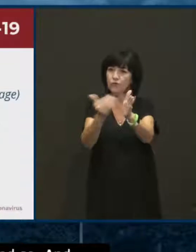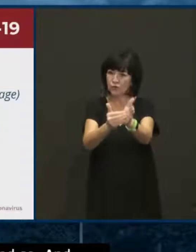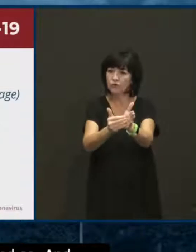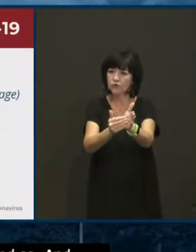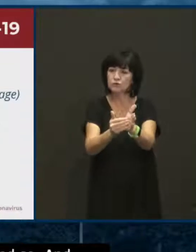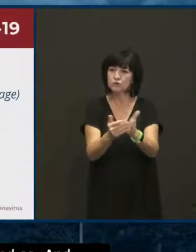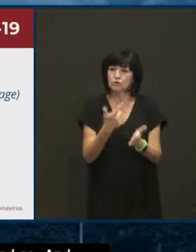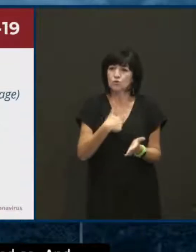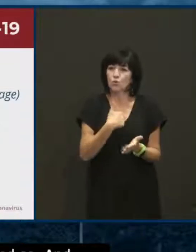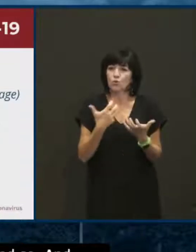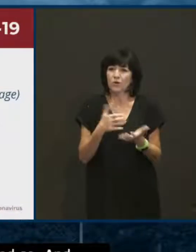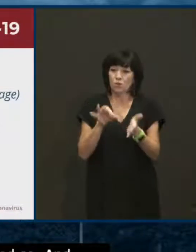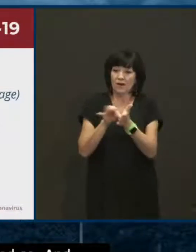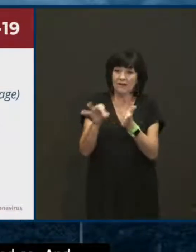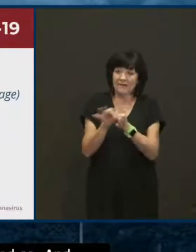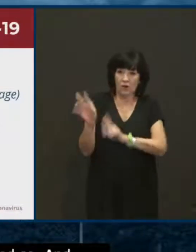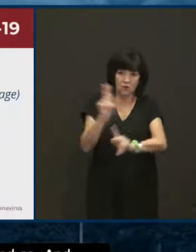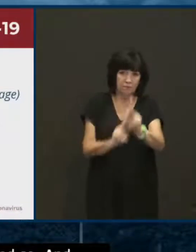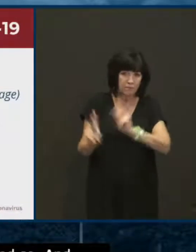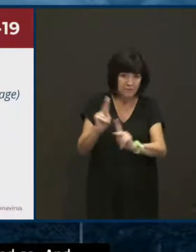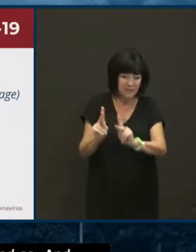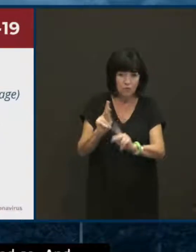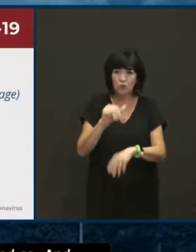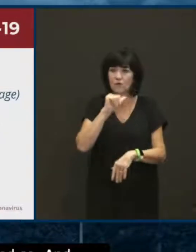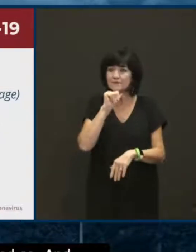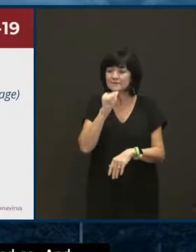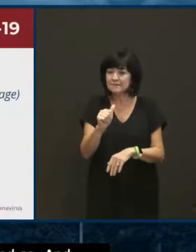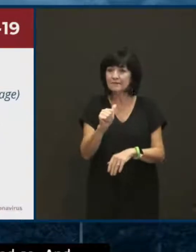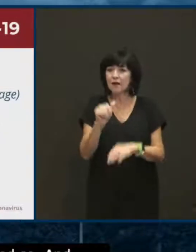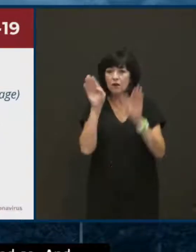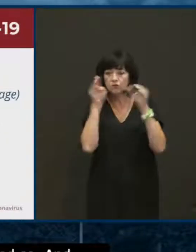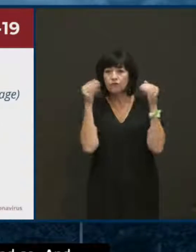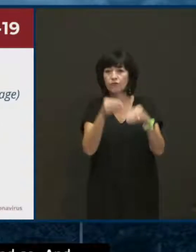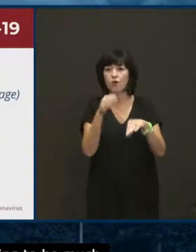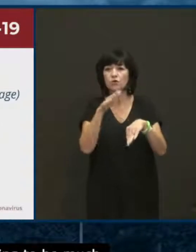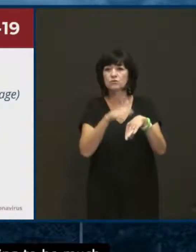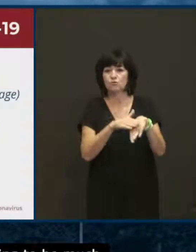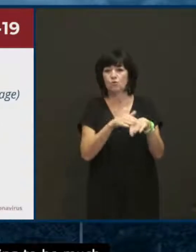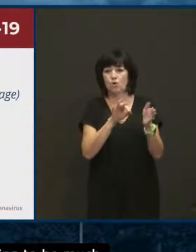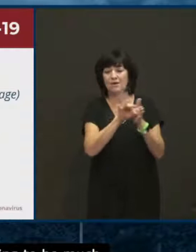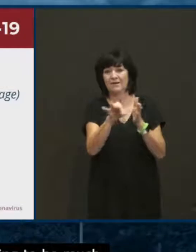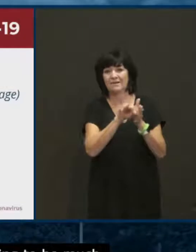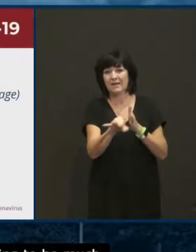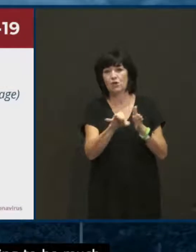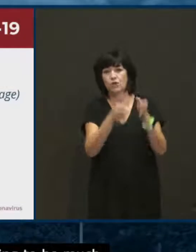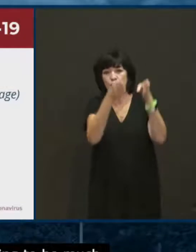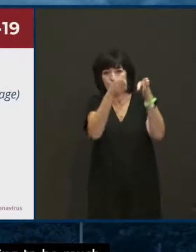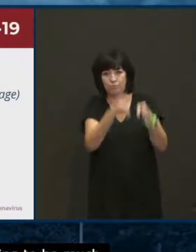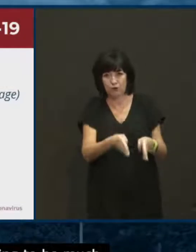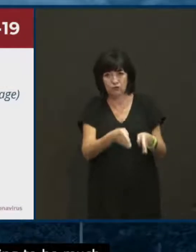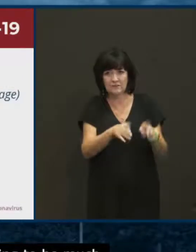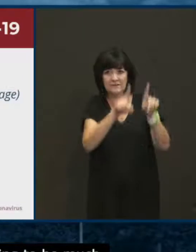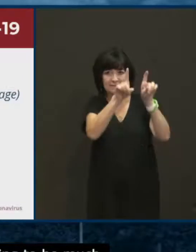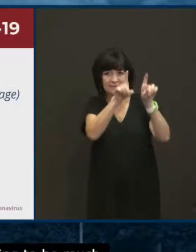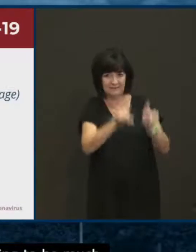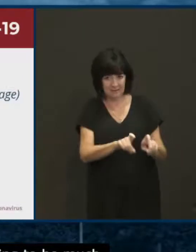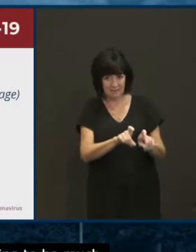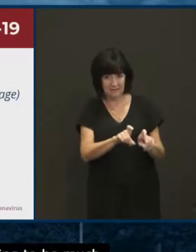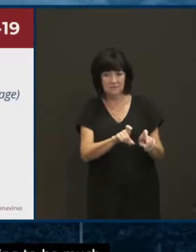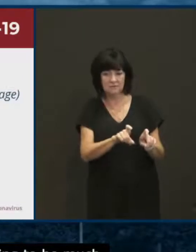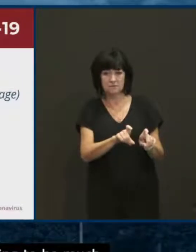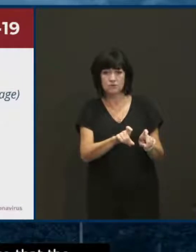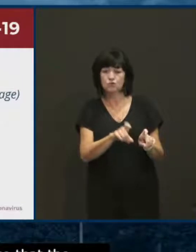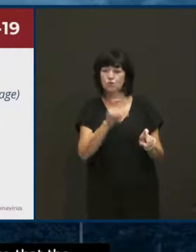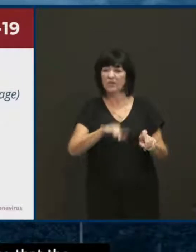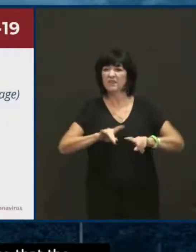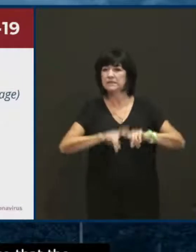total tests is going to be much higher than the number of persons that are testing, and so the difference in the measure.